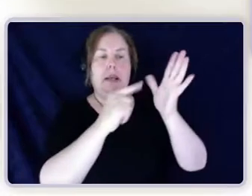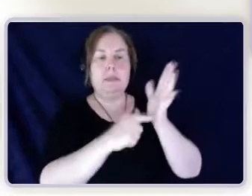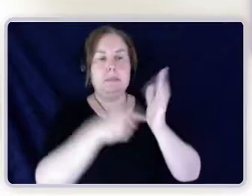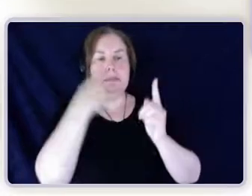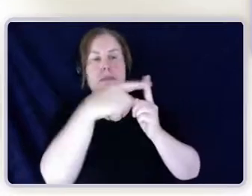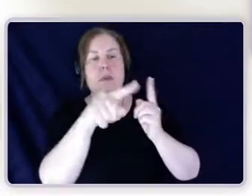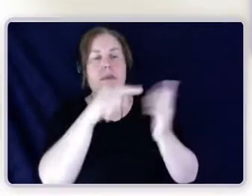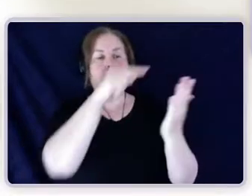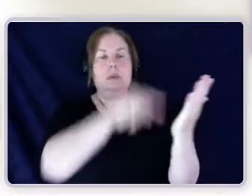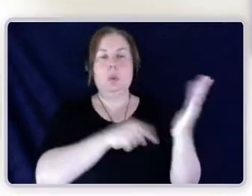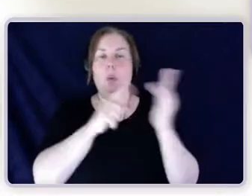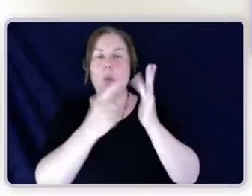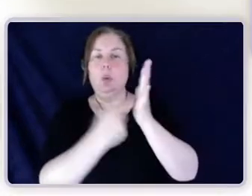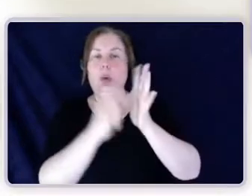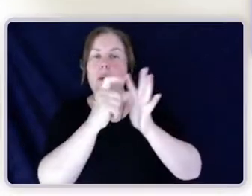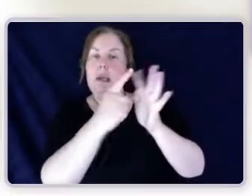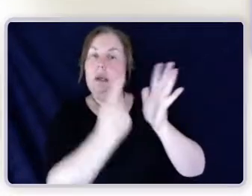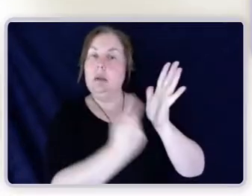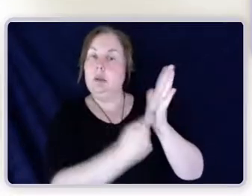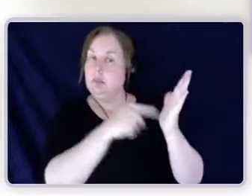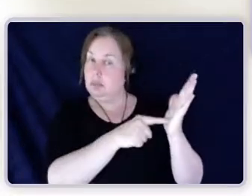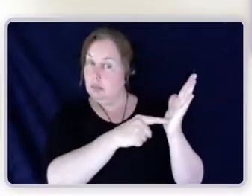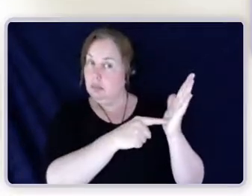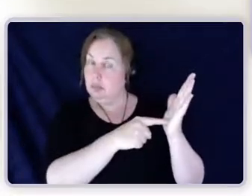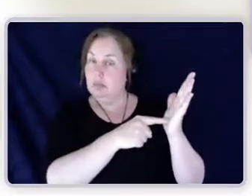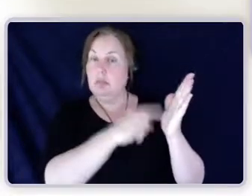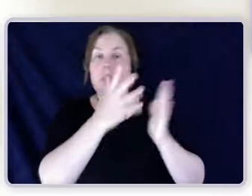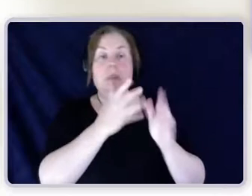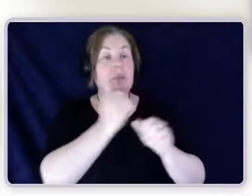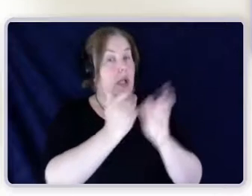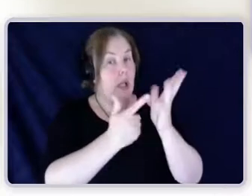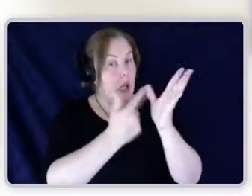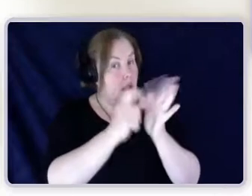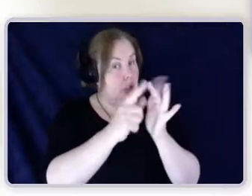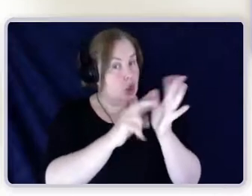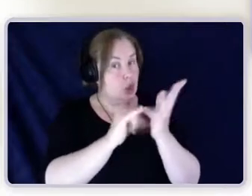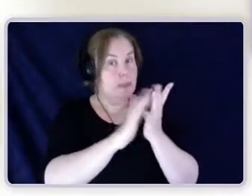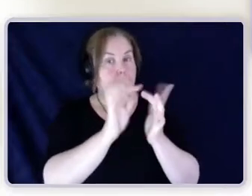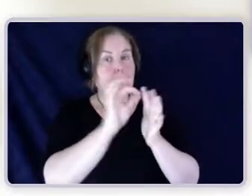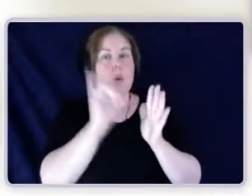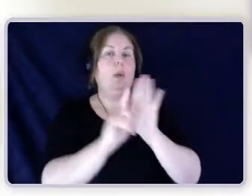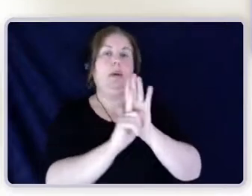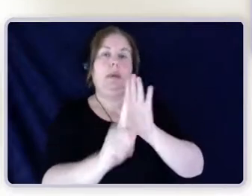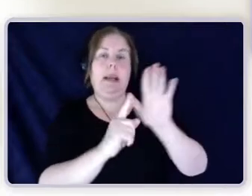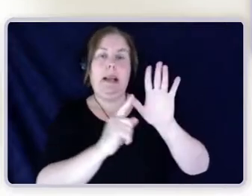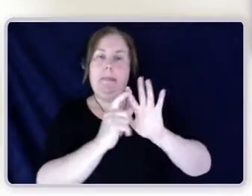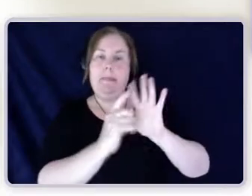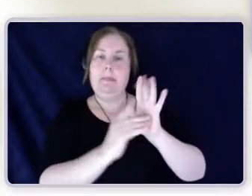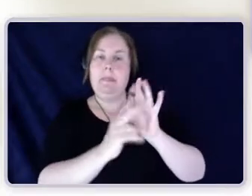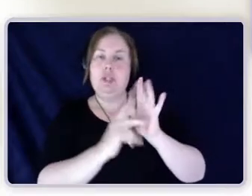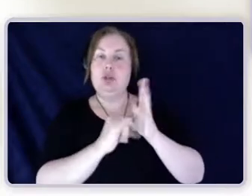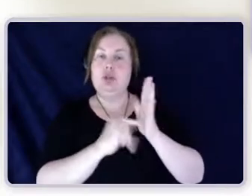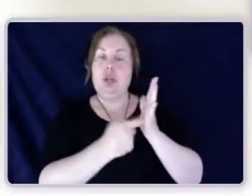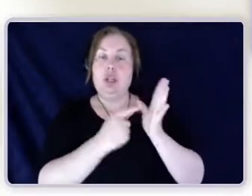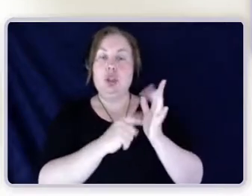guardianship or administration, then the VCAT will obviously need to, and it can, set safeguards and limits on the powers,